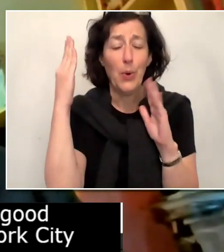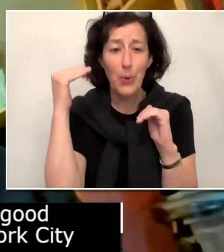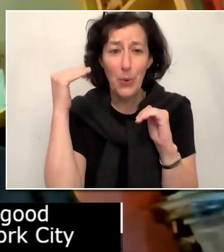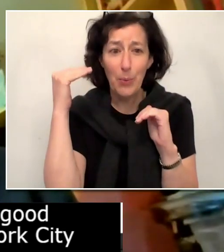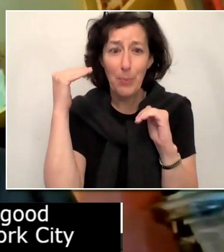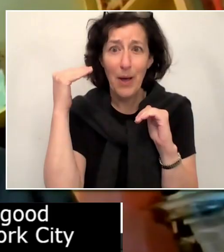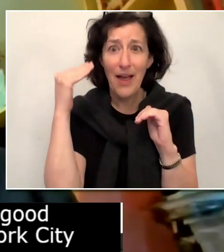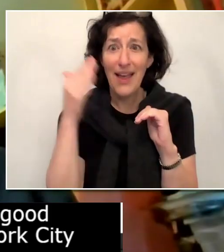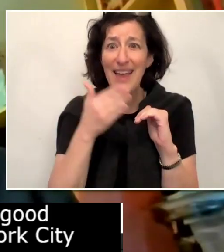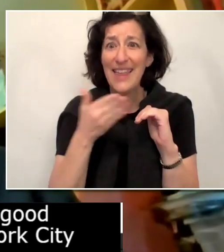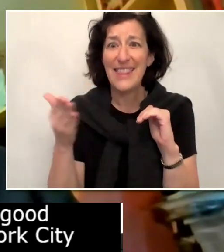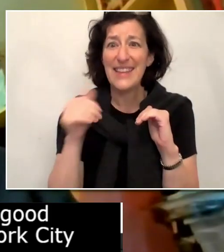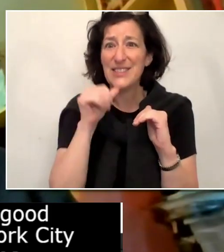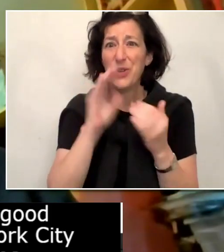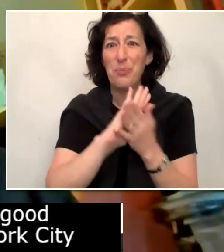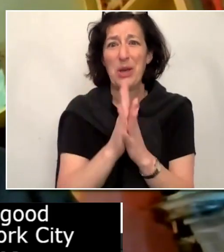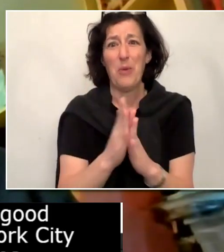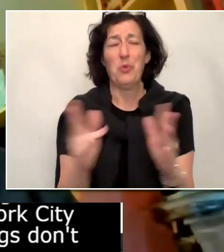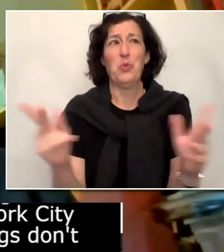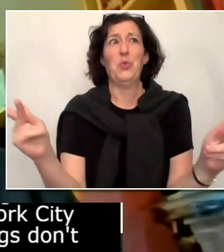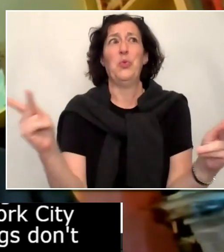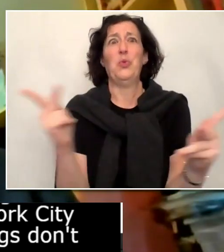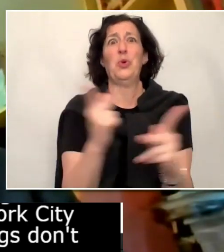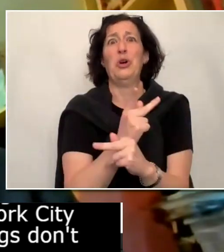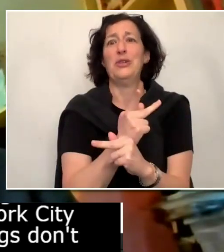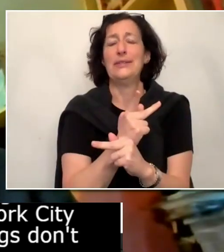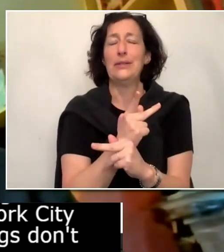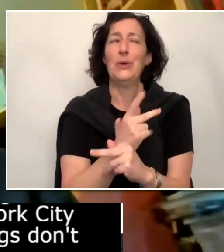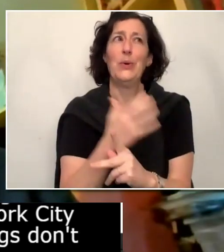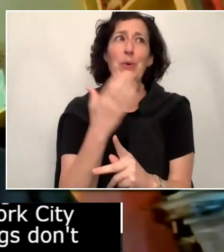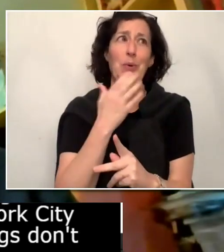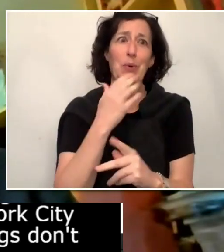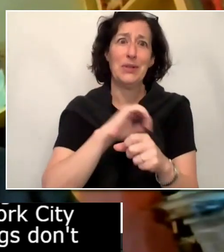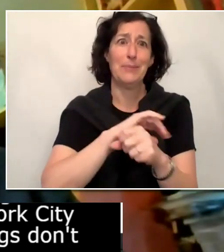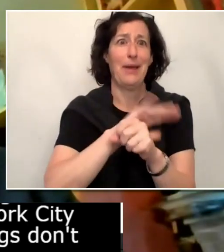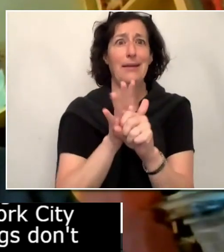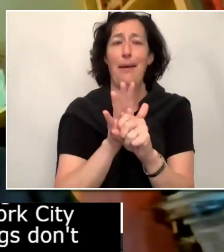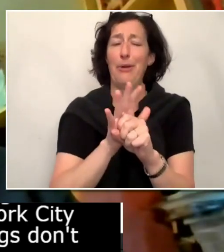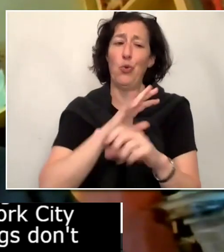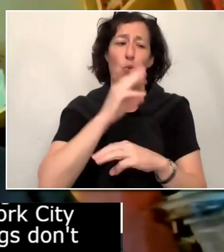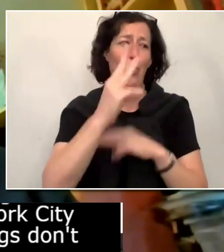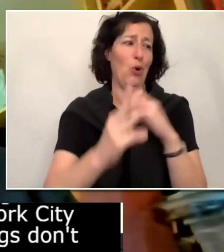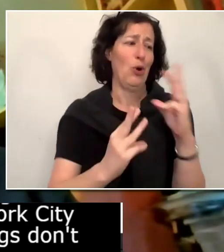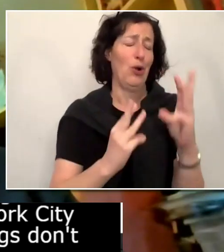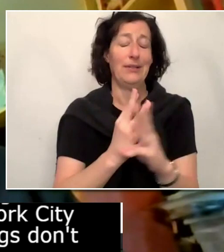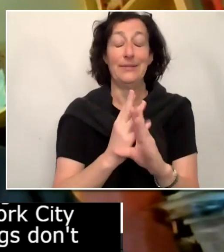things don't get worse in this pandemic ridden world. Uh,